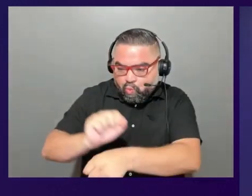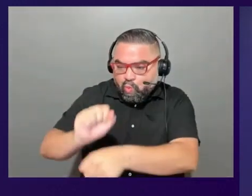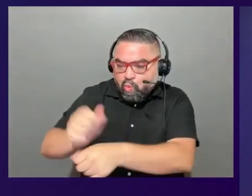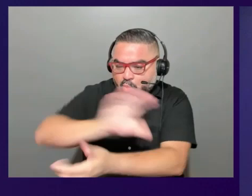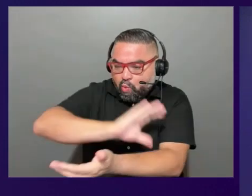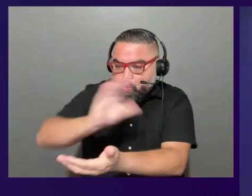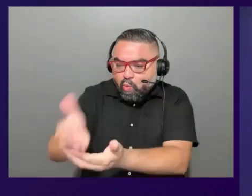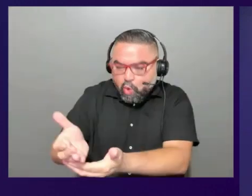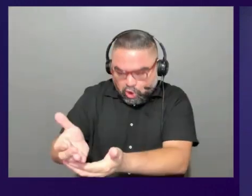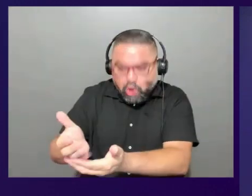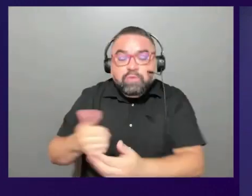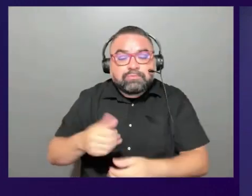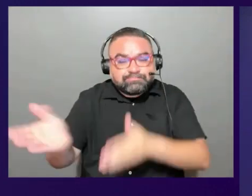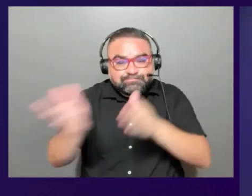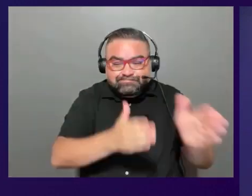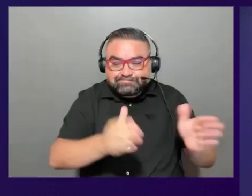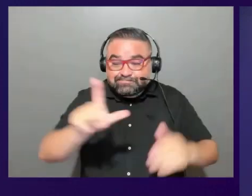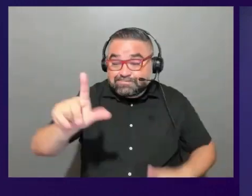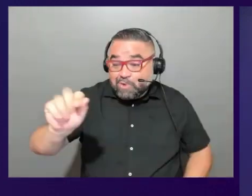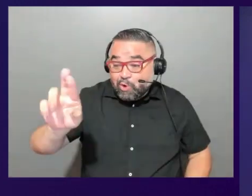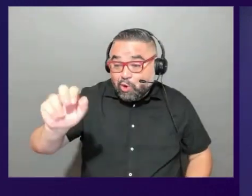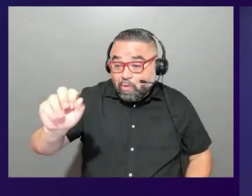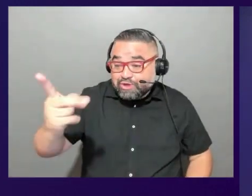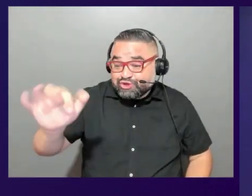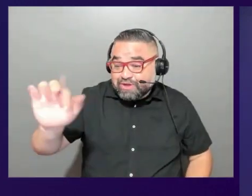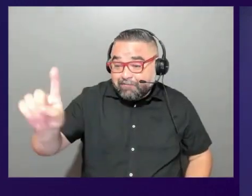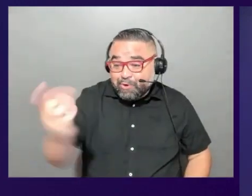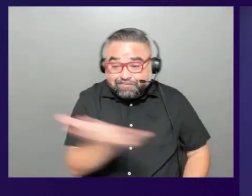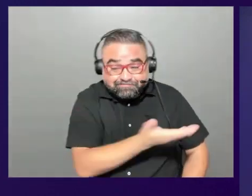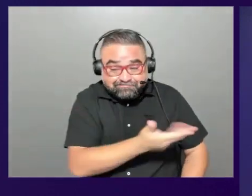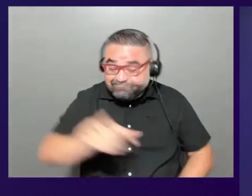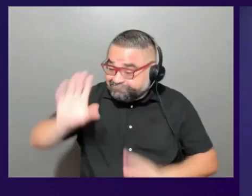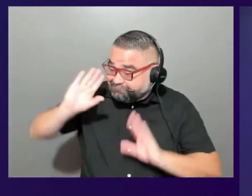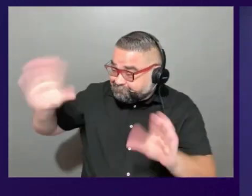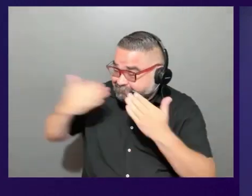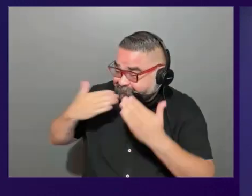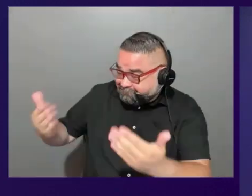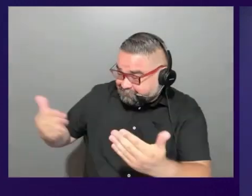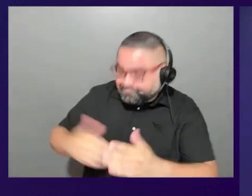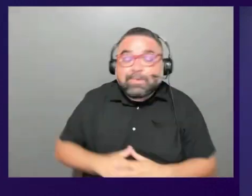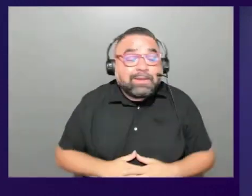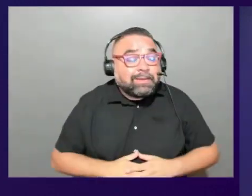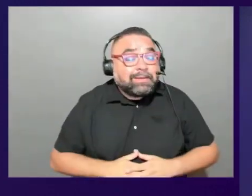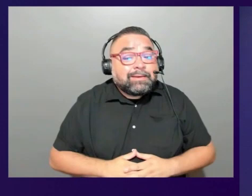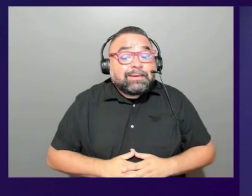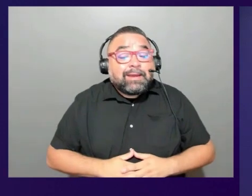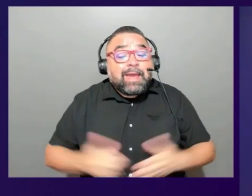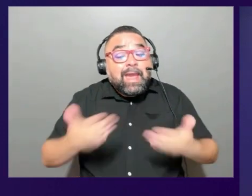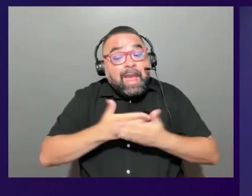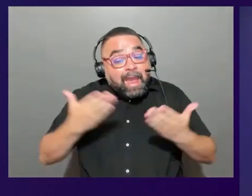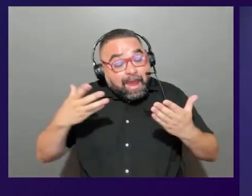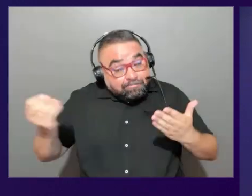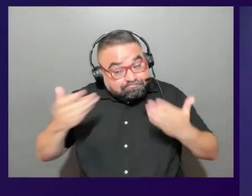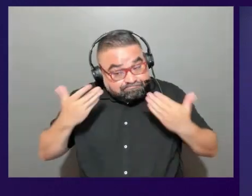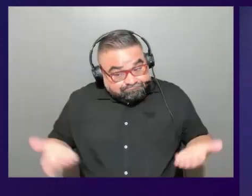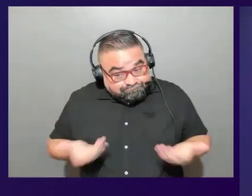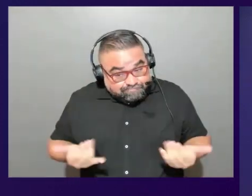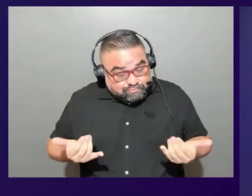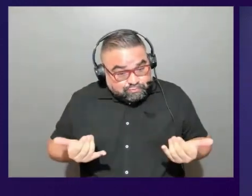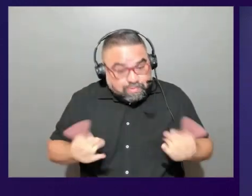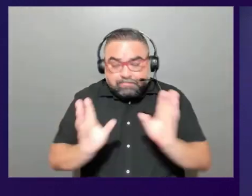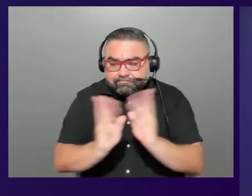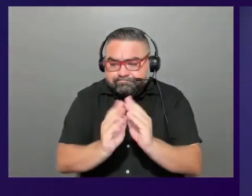my colleague, Laura Shepard. Thanks, John. I'm Laura Shepard. And in this session, we're going to share